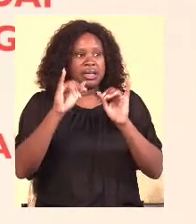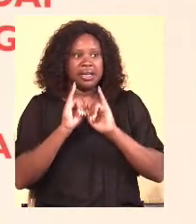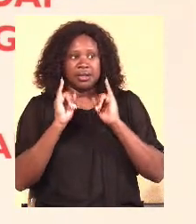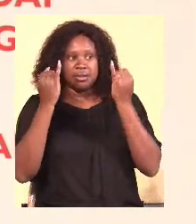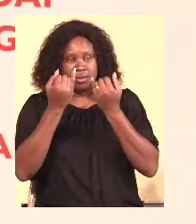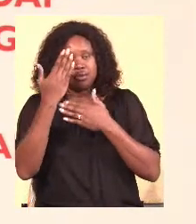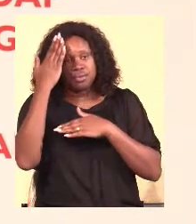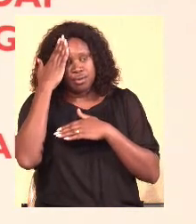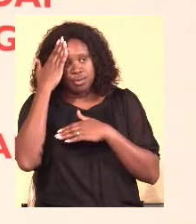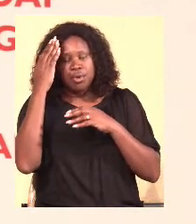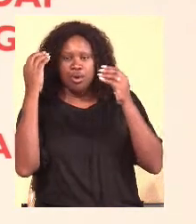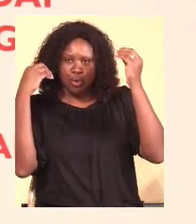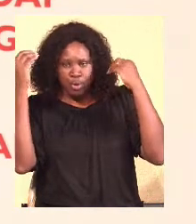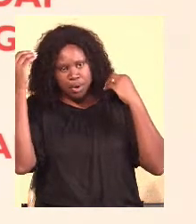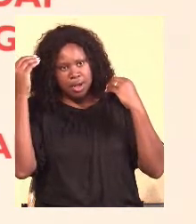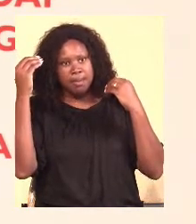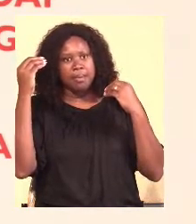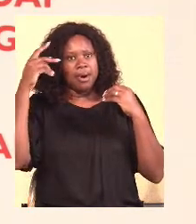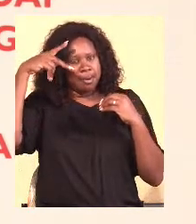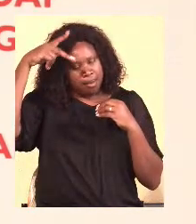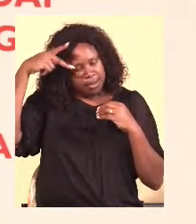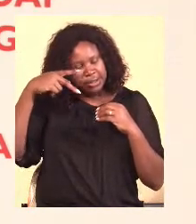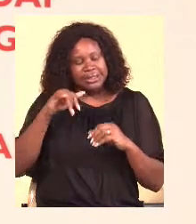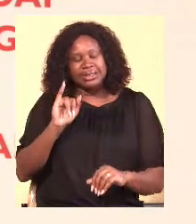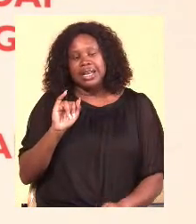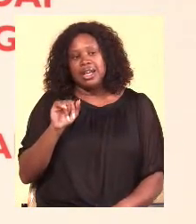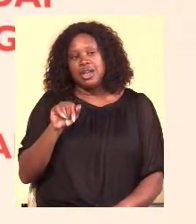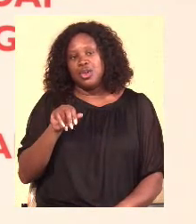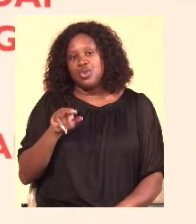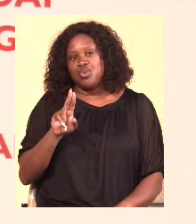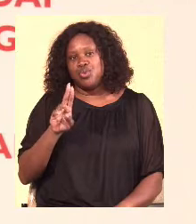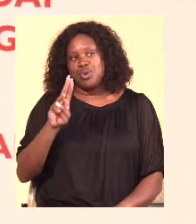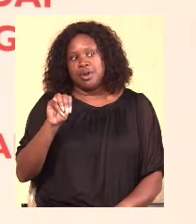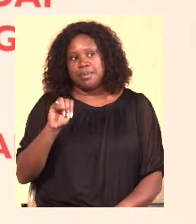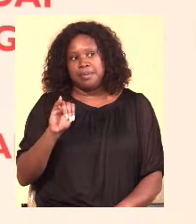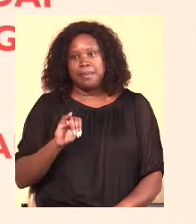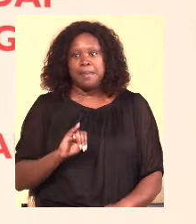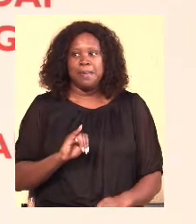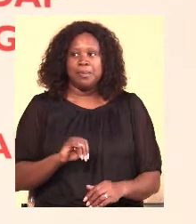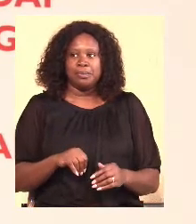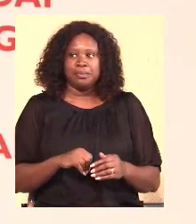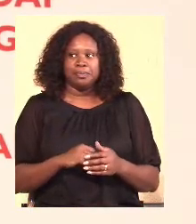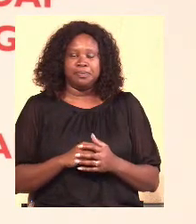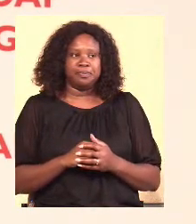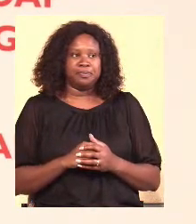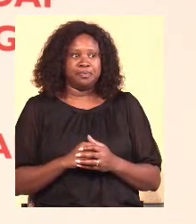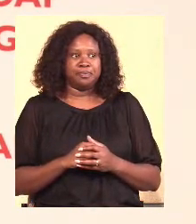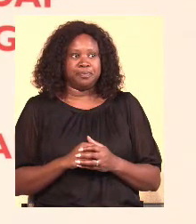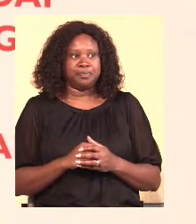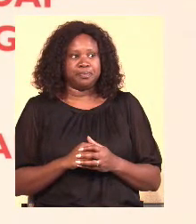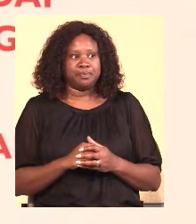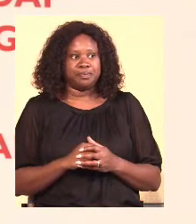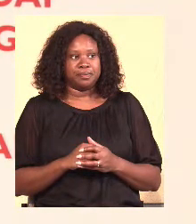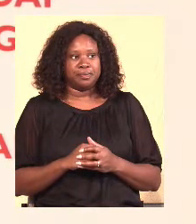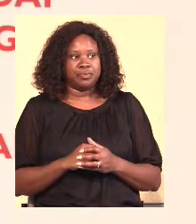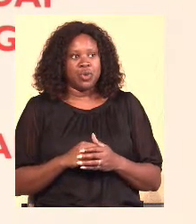aware of UNAM, NAST, and us as a university, we have launched our e-learning before